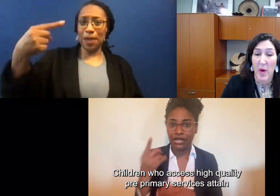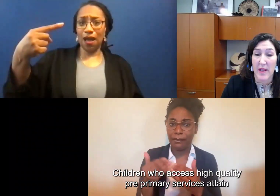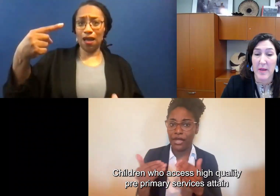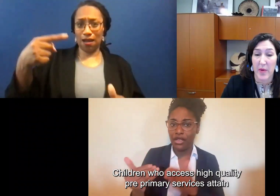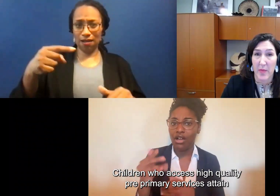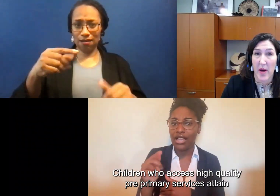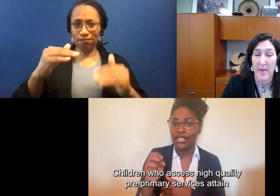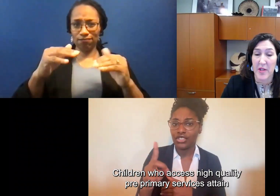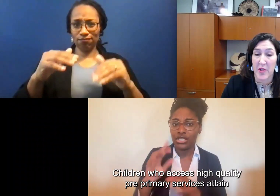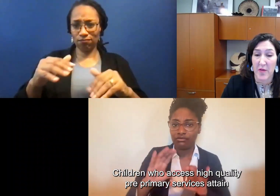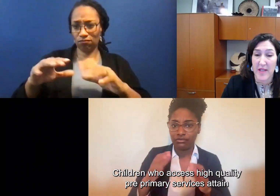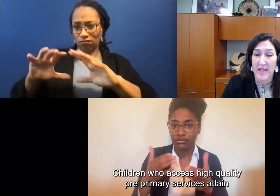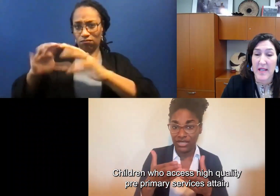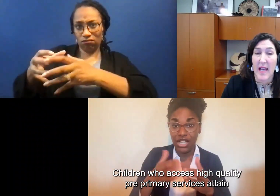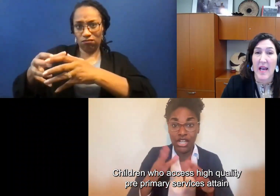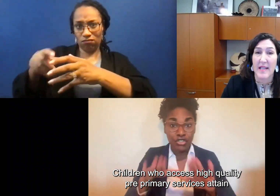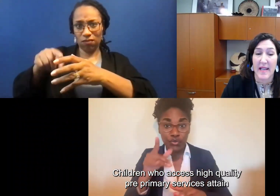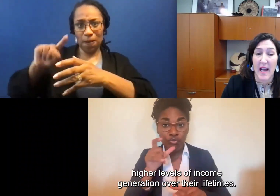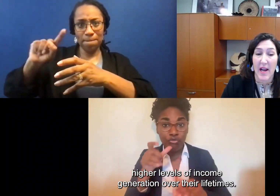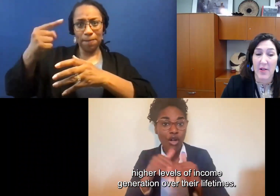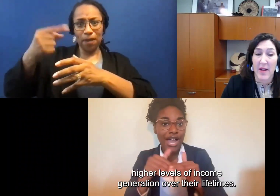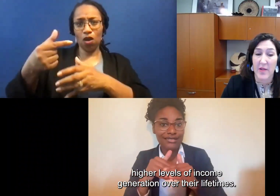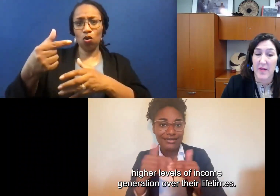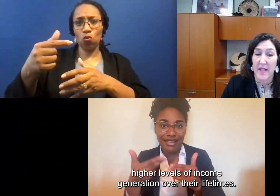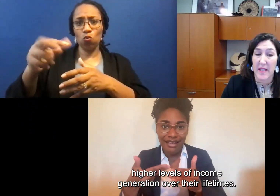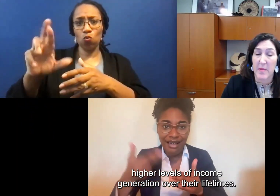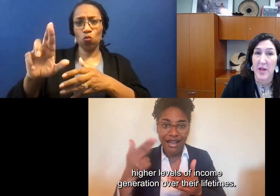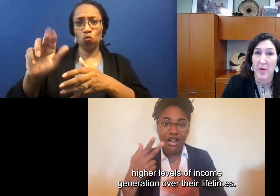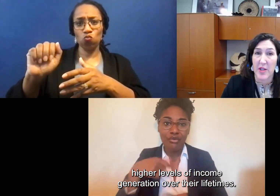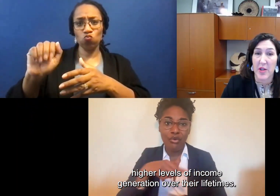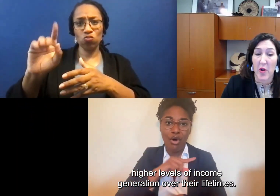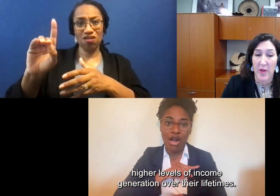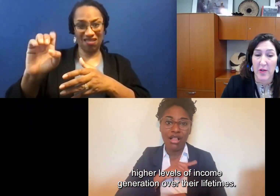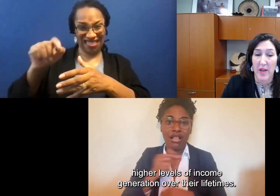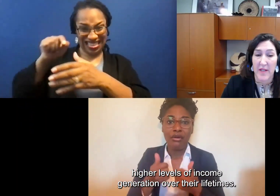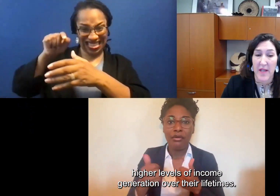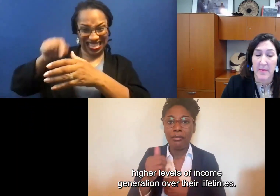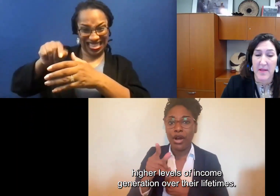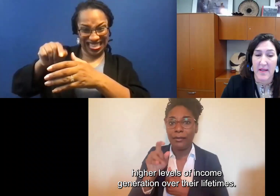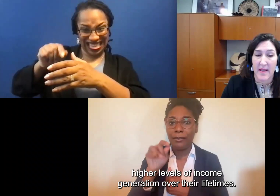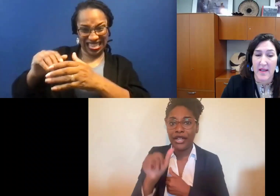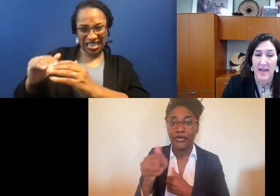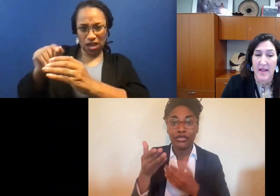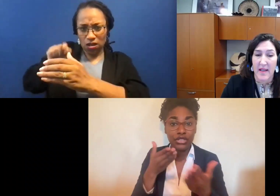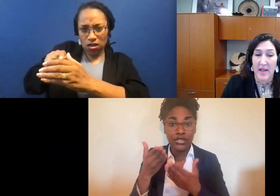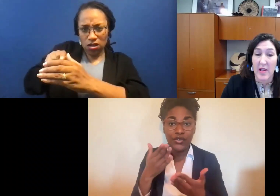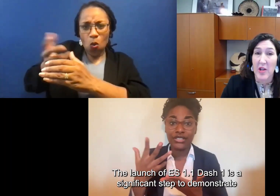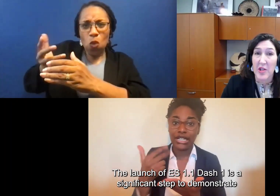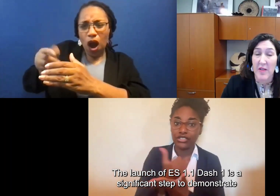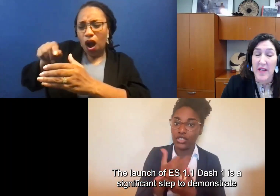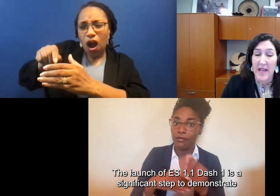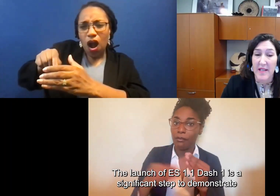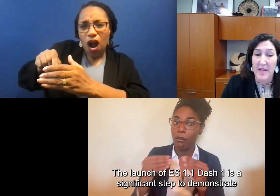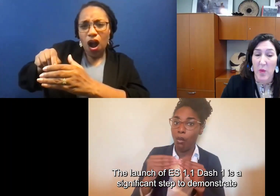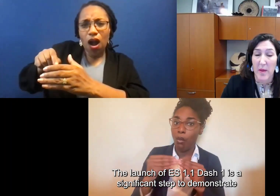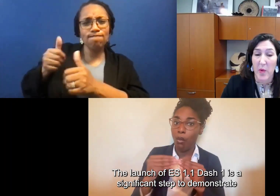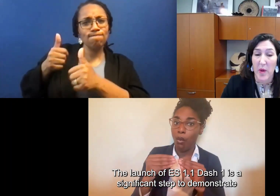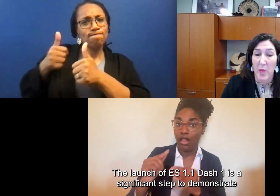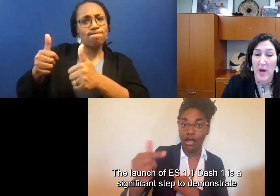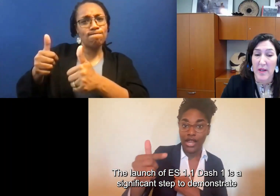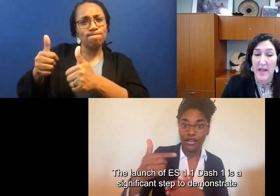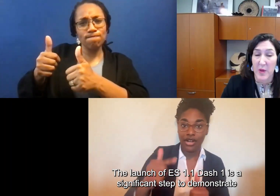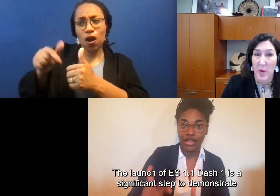access high-quality pre-primary services attain higher levels of income generation over their lifetimes. The launch of